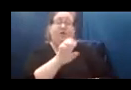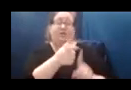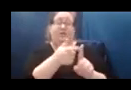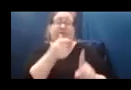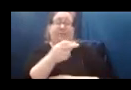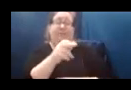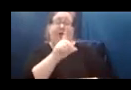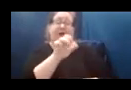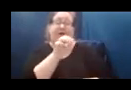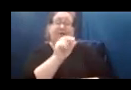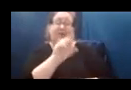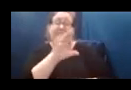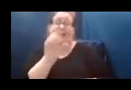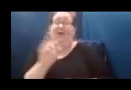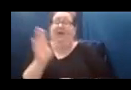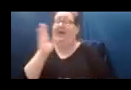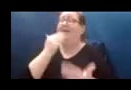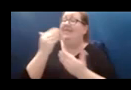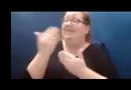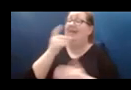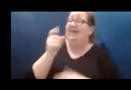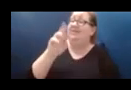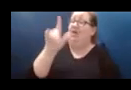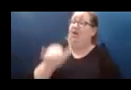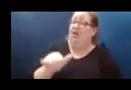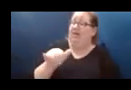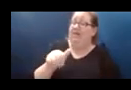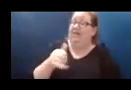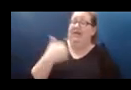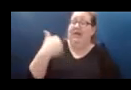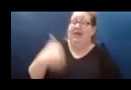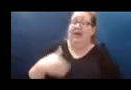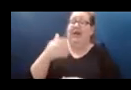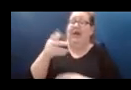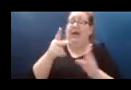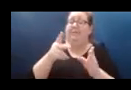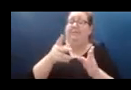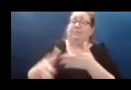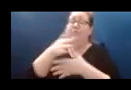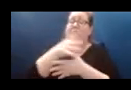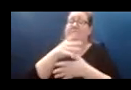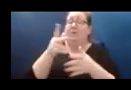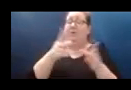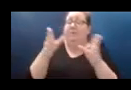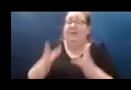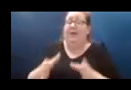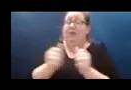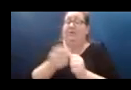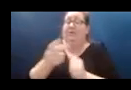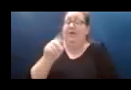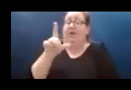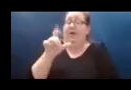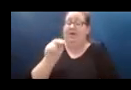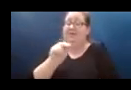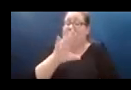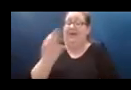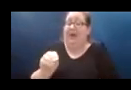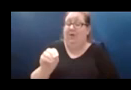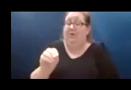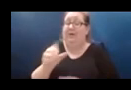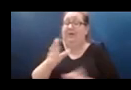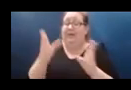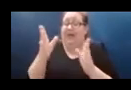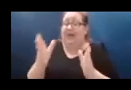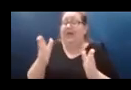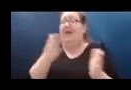Thanks, Carly. Hi, I'm Kevin Force. I'm a principal planner with Hudson County Planning. And thank you so much for joining